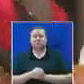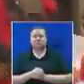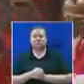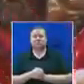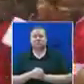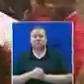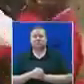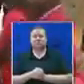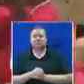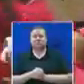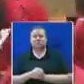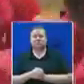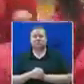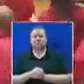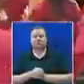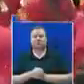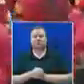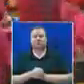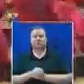puppets with you. Take your puppets.